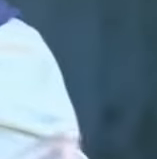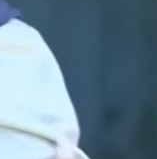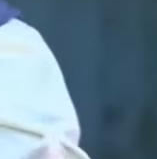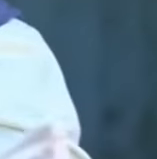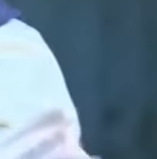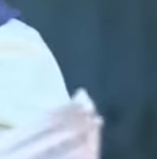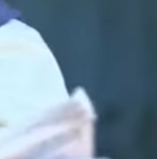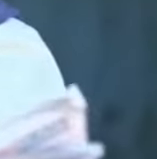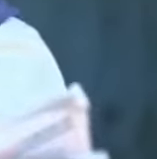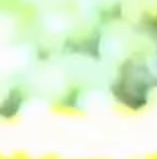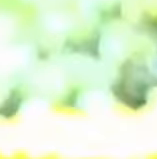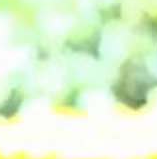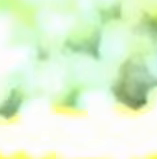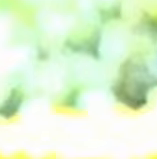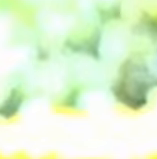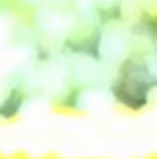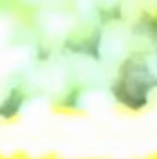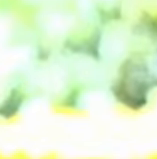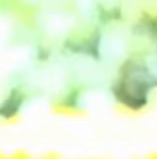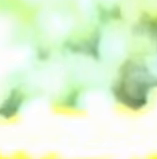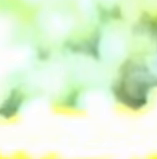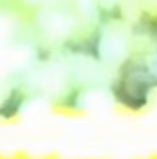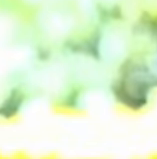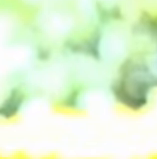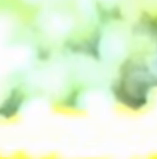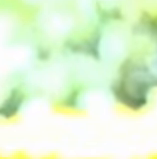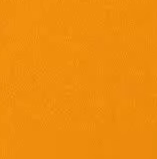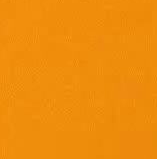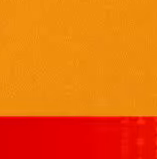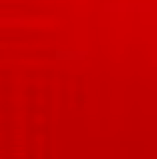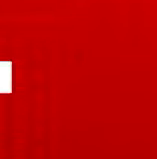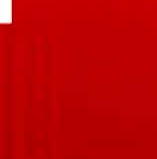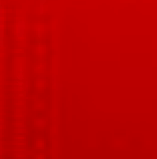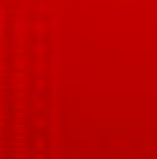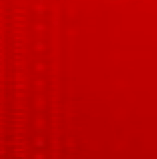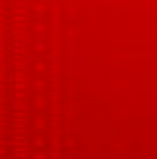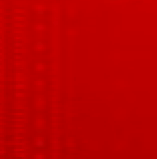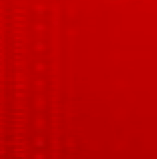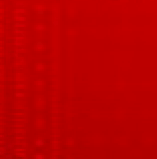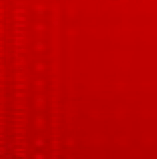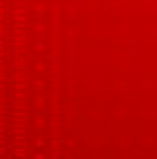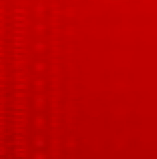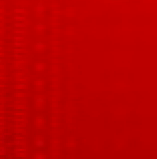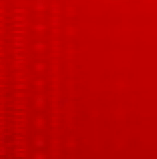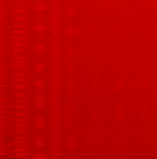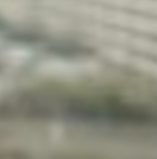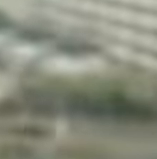kuja kuulizia maendeleo ya kesi ya mtoto wetu ama ni wewe?